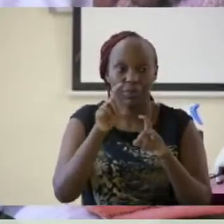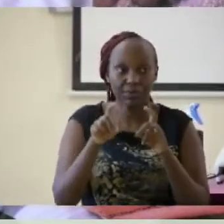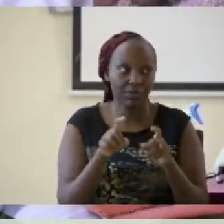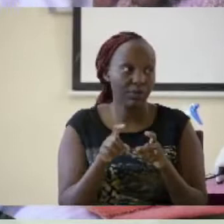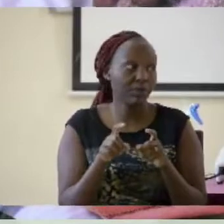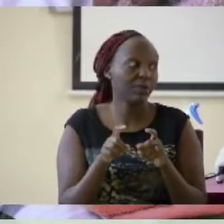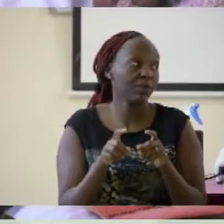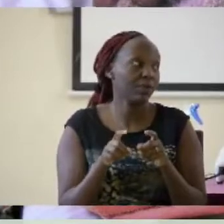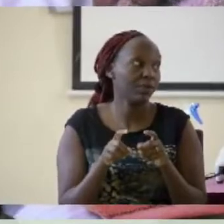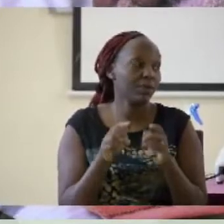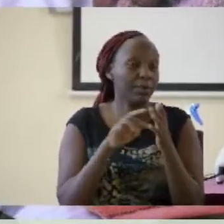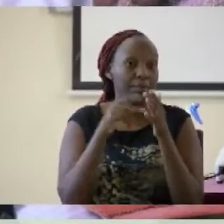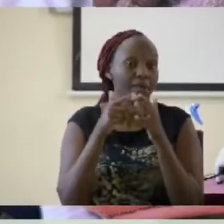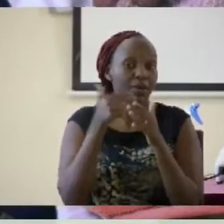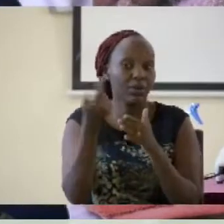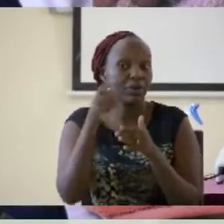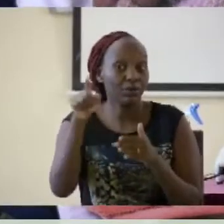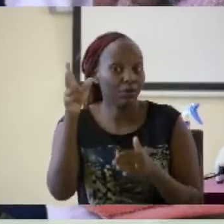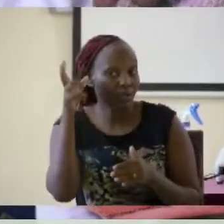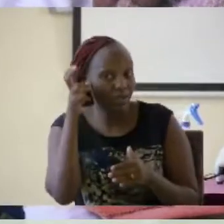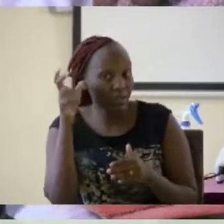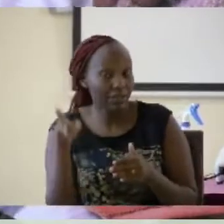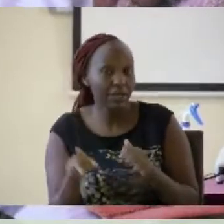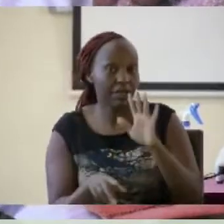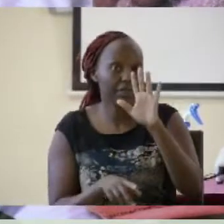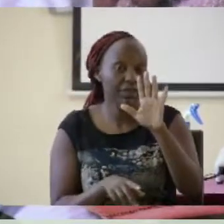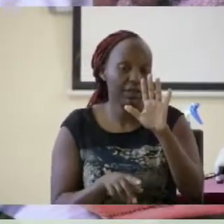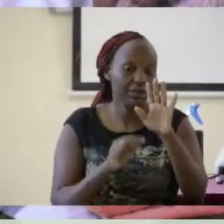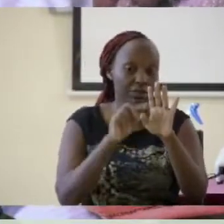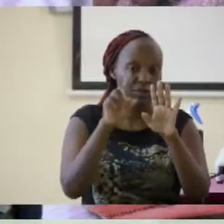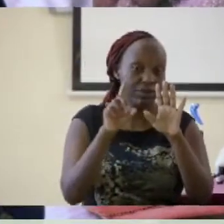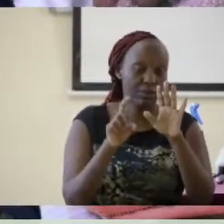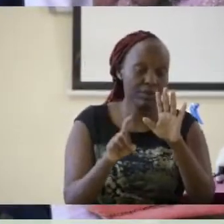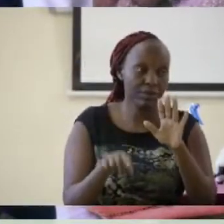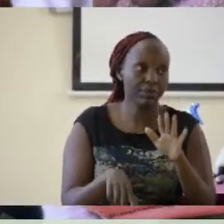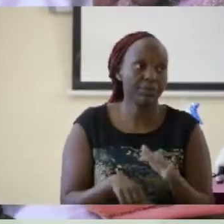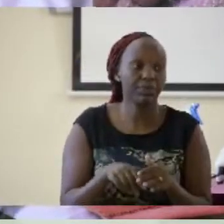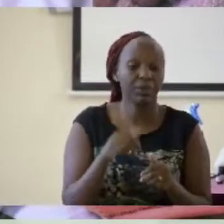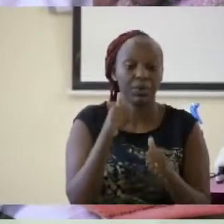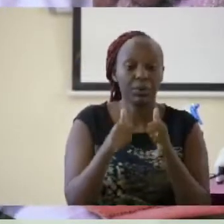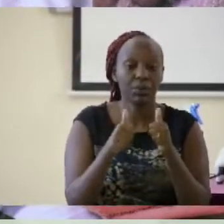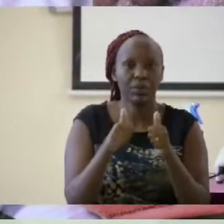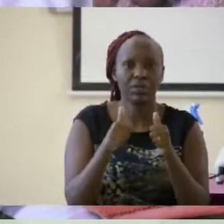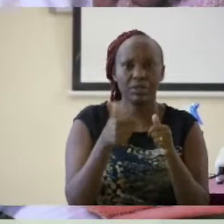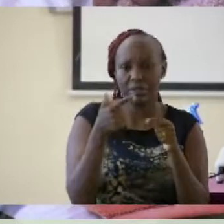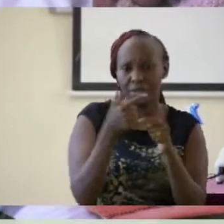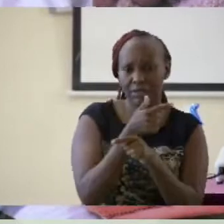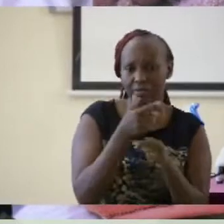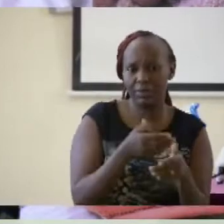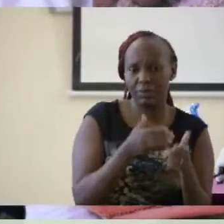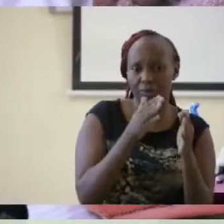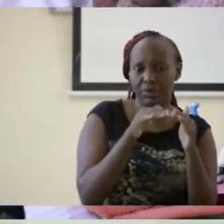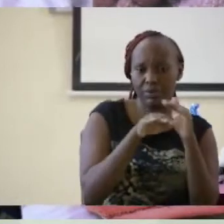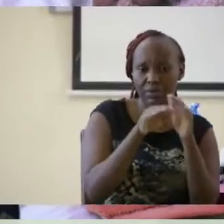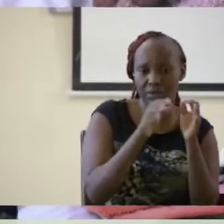just listen. It's only 5 questions. Now, which is the alternative?